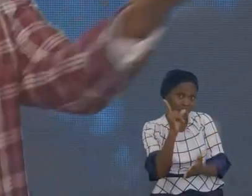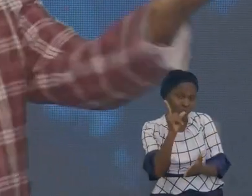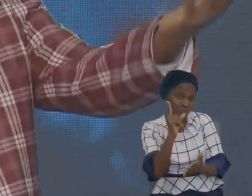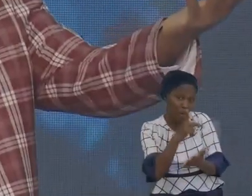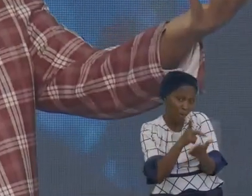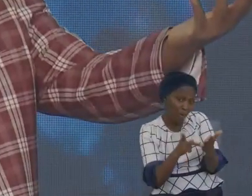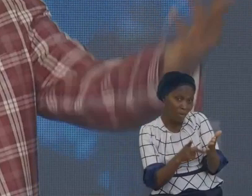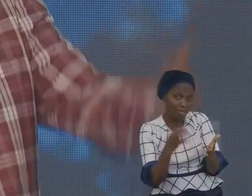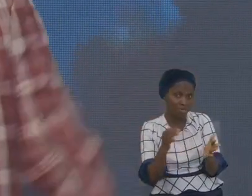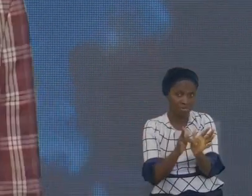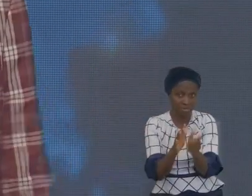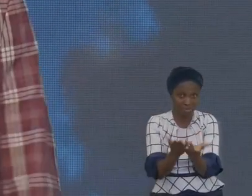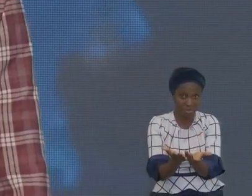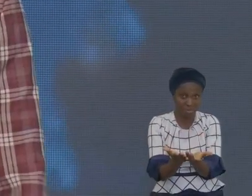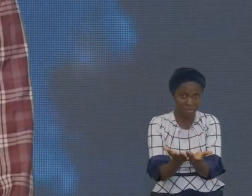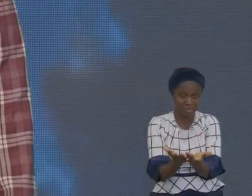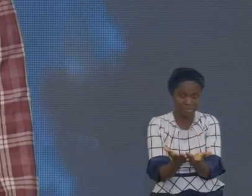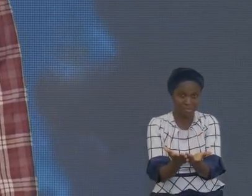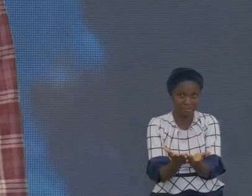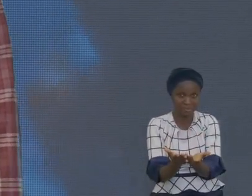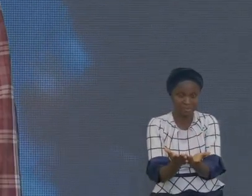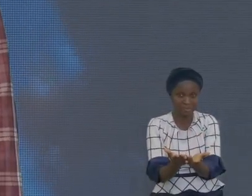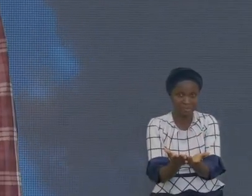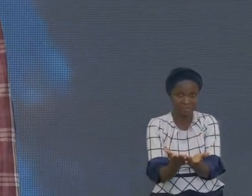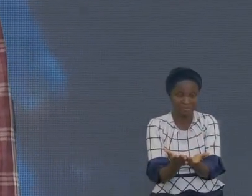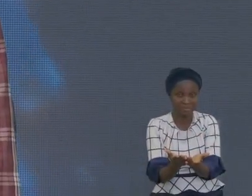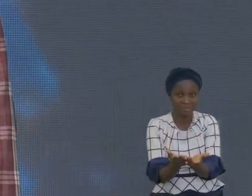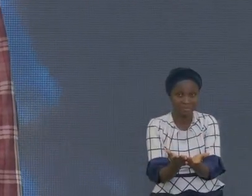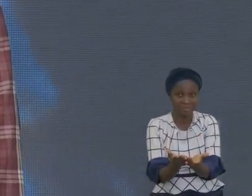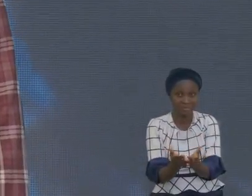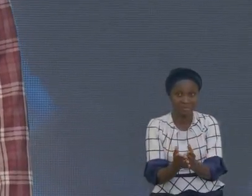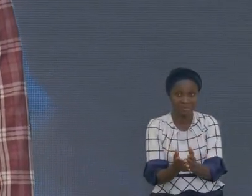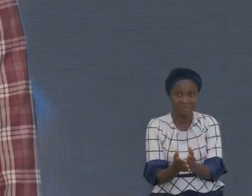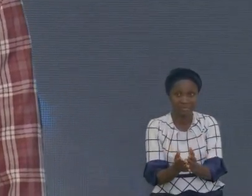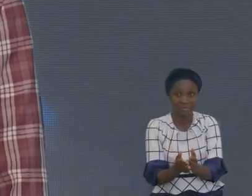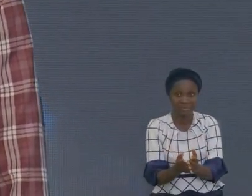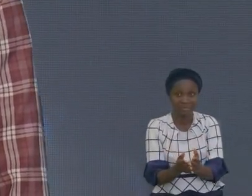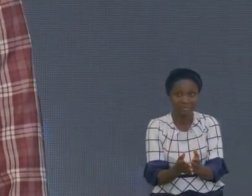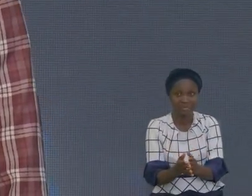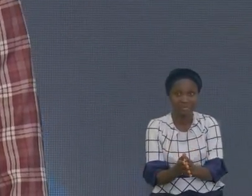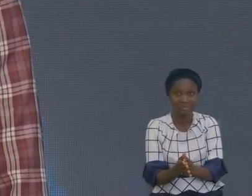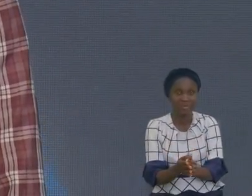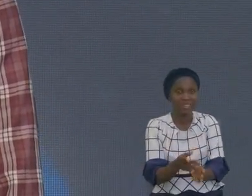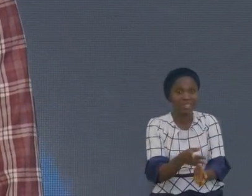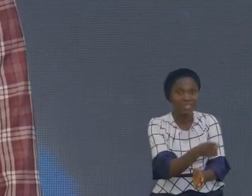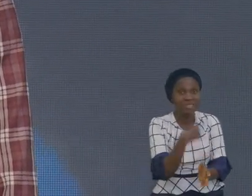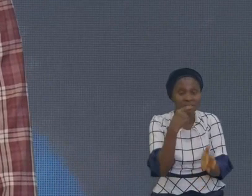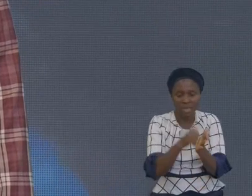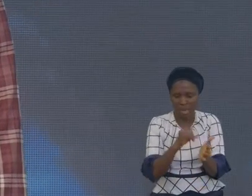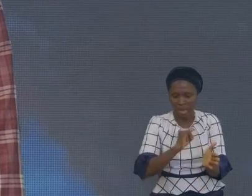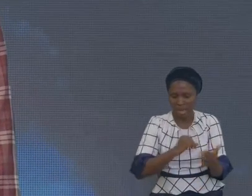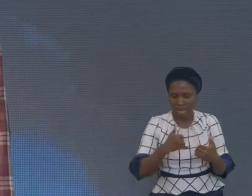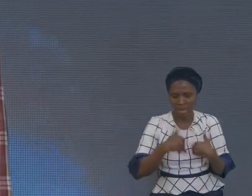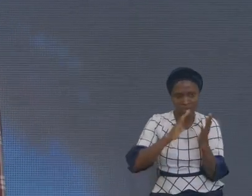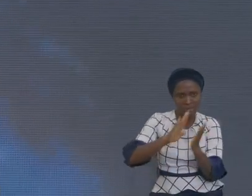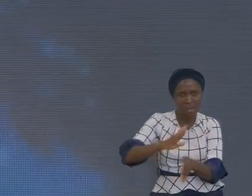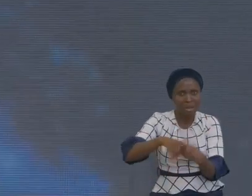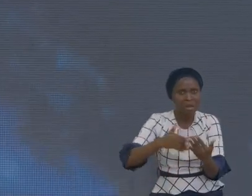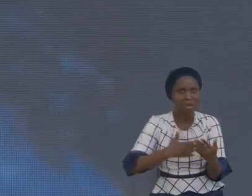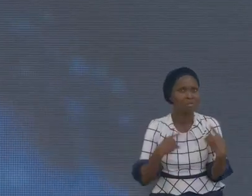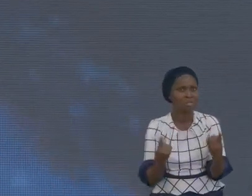you say, I've left all my sins. And I'm asking them, how about